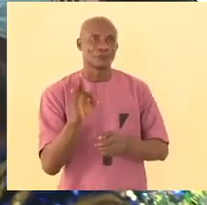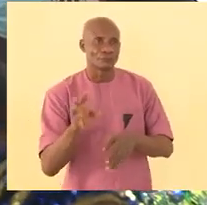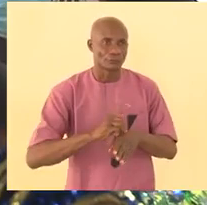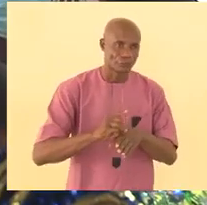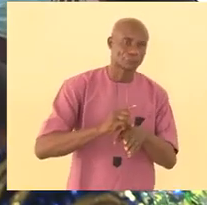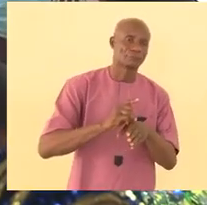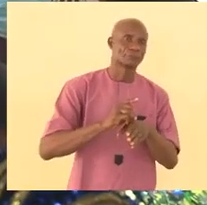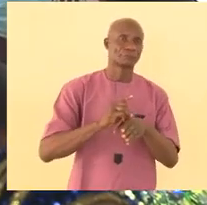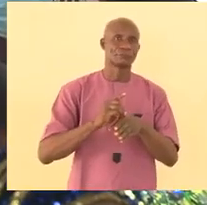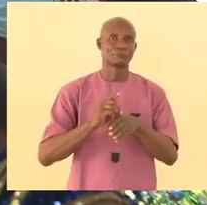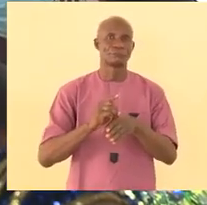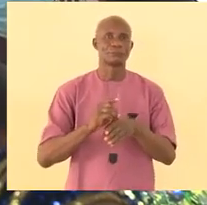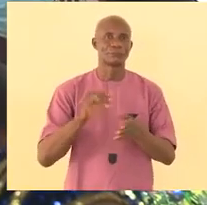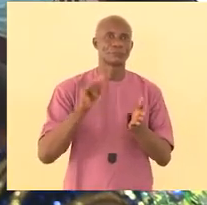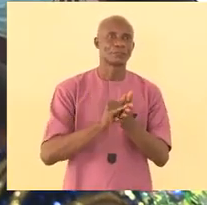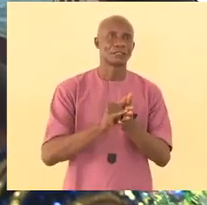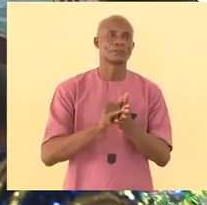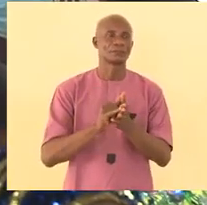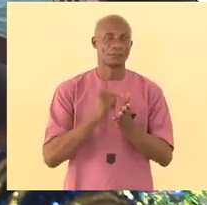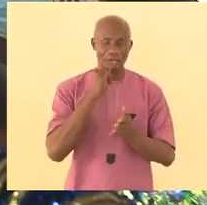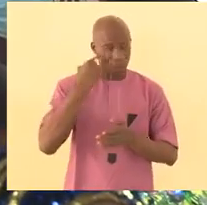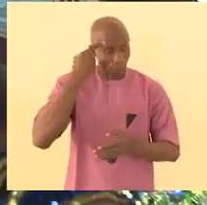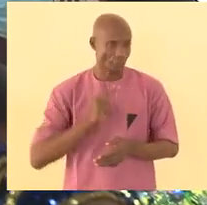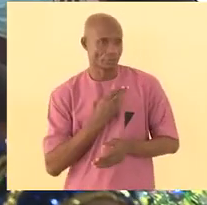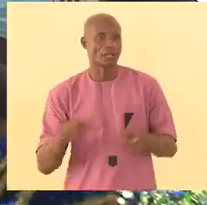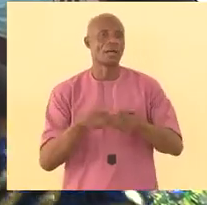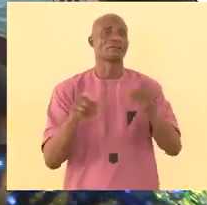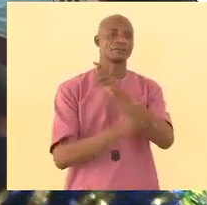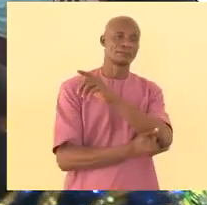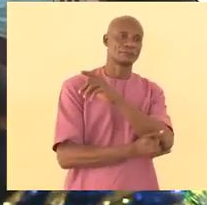duties, obligations that have been bestowed upon us as citizens of the country.